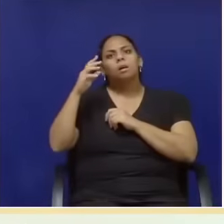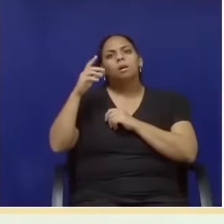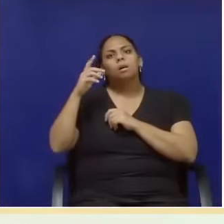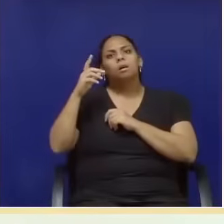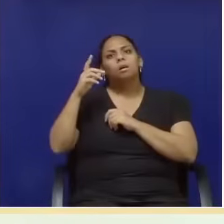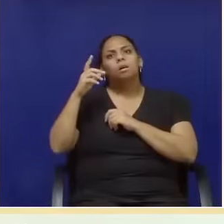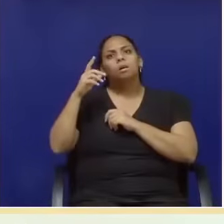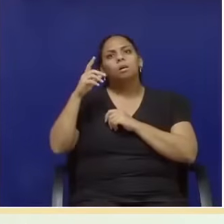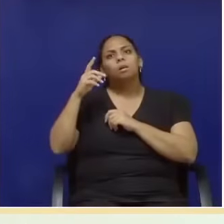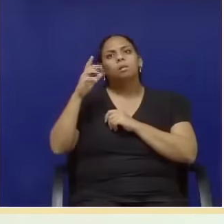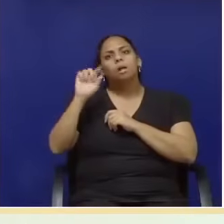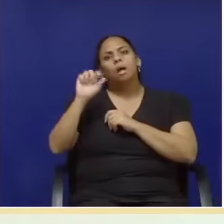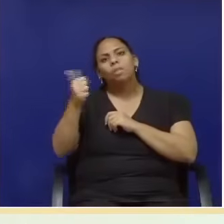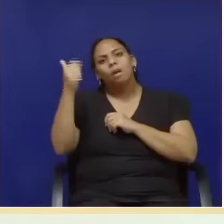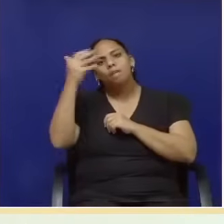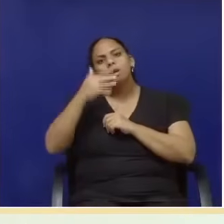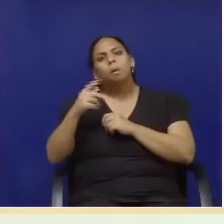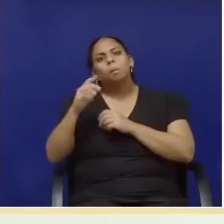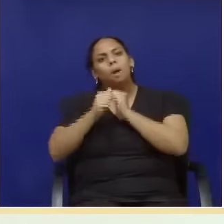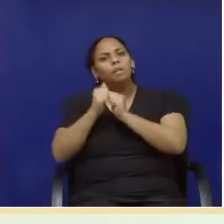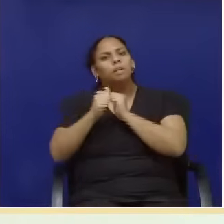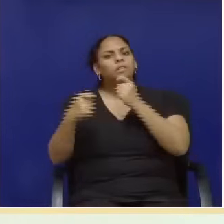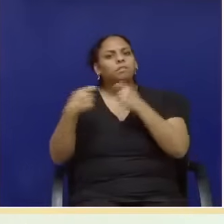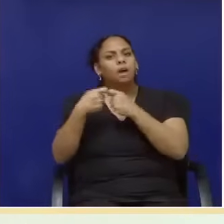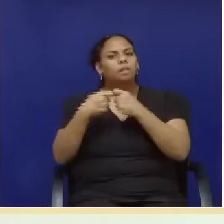order. Please sit down. Don't do that.